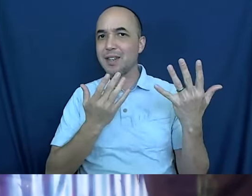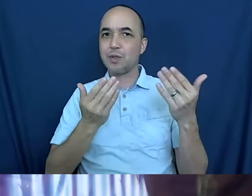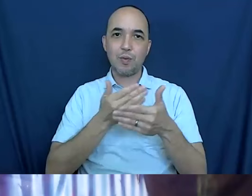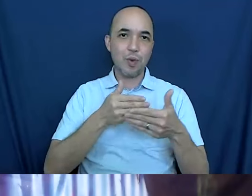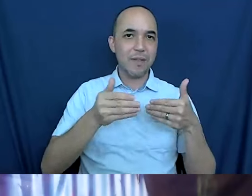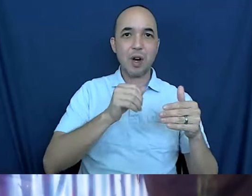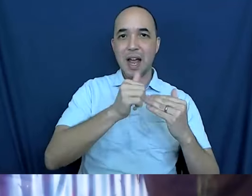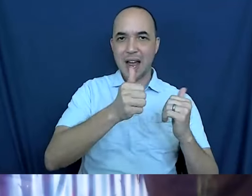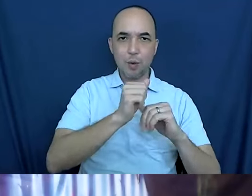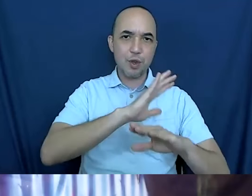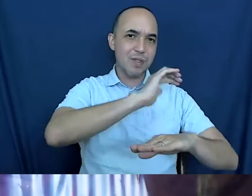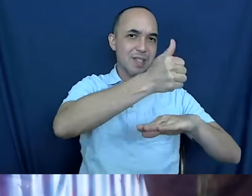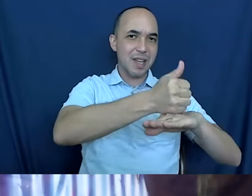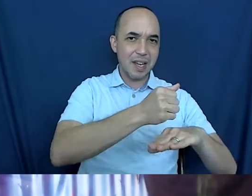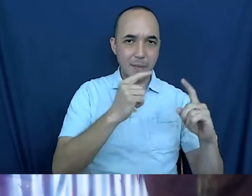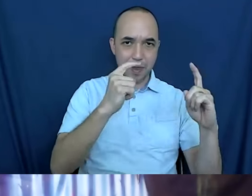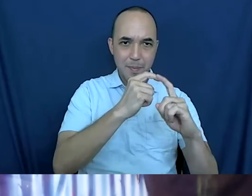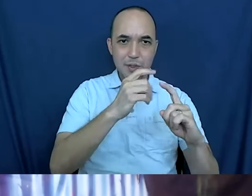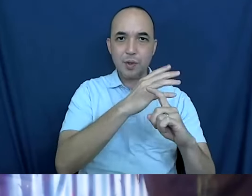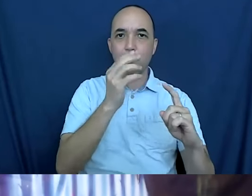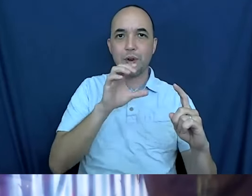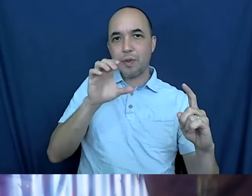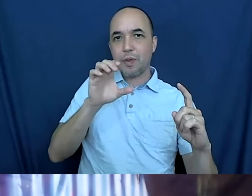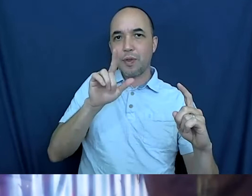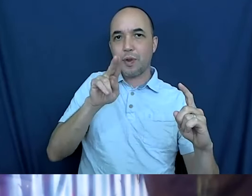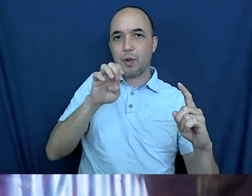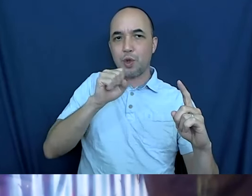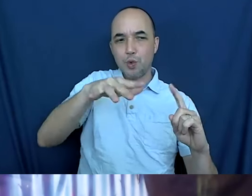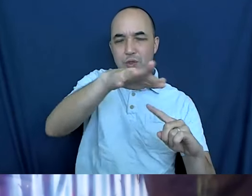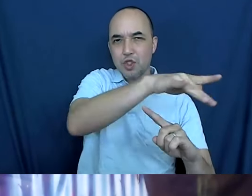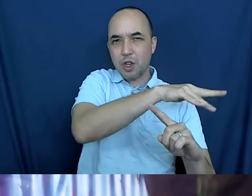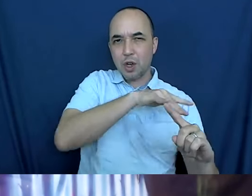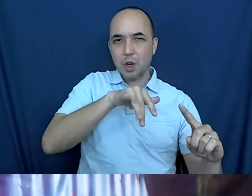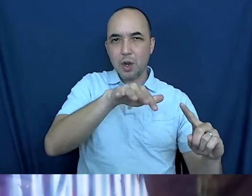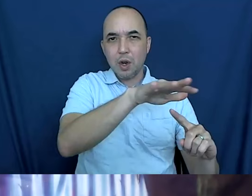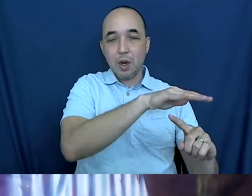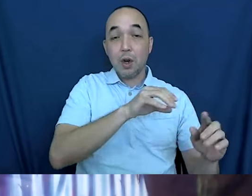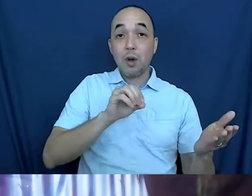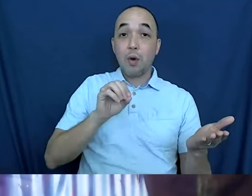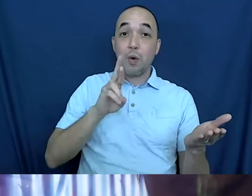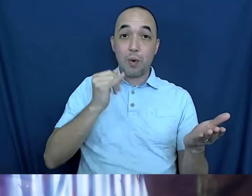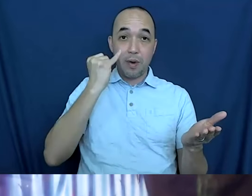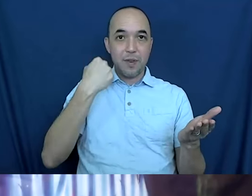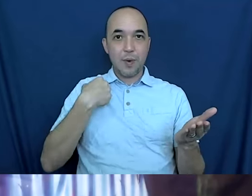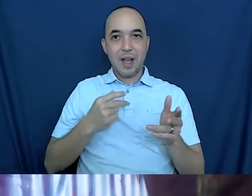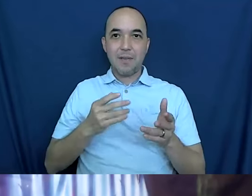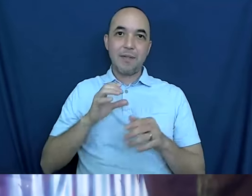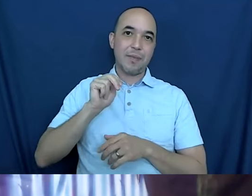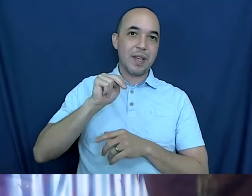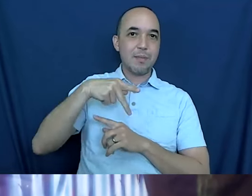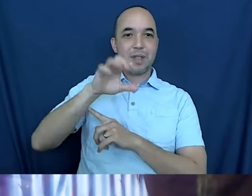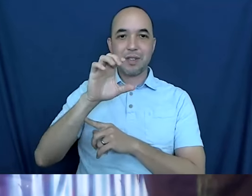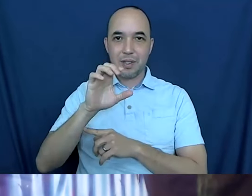it, or whether it is having a quest giver type person.